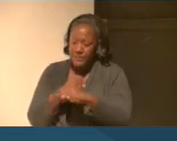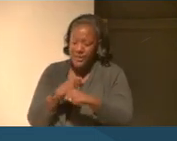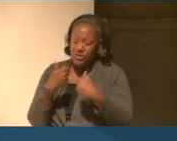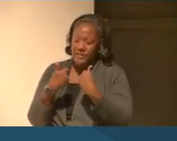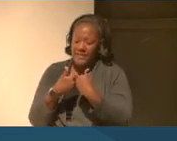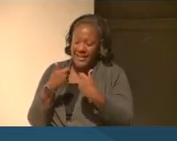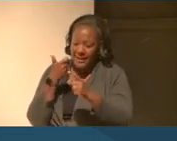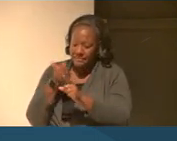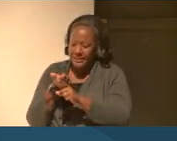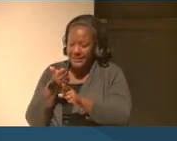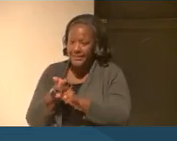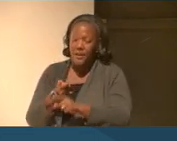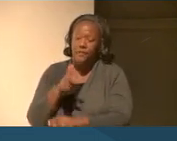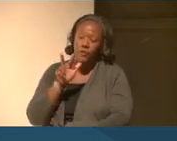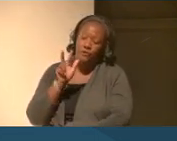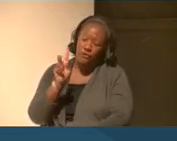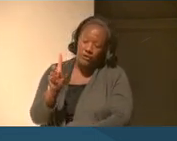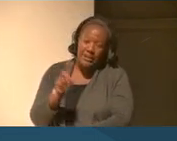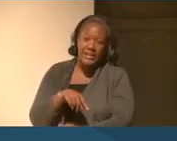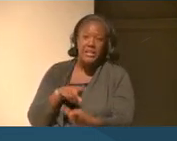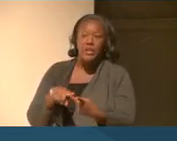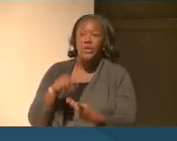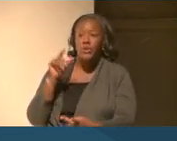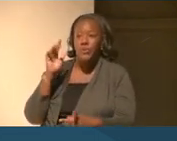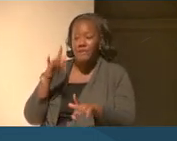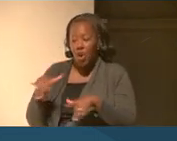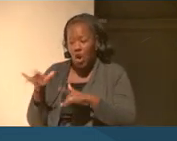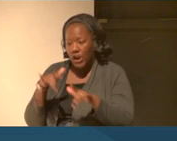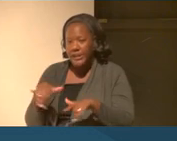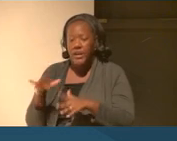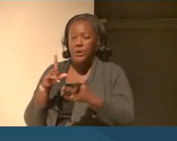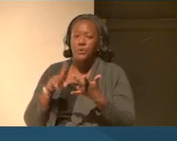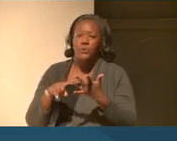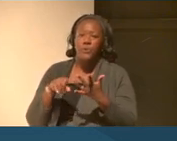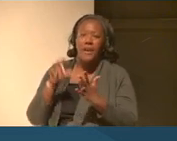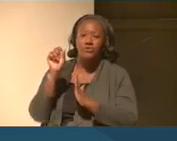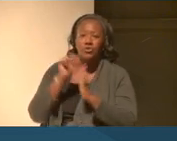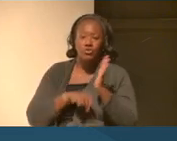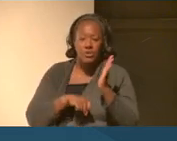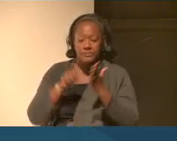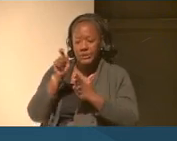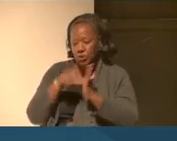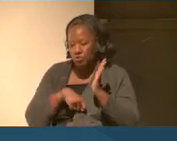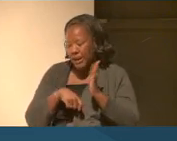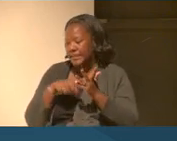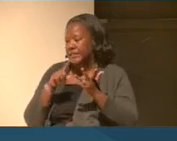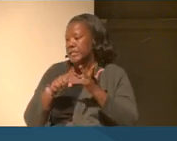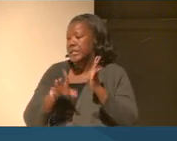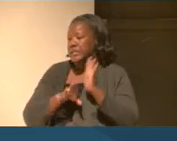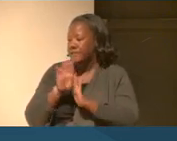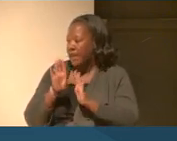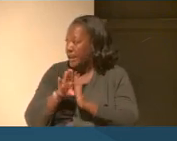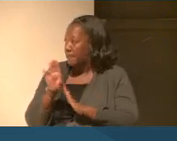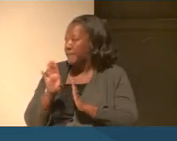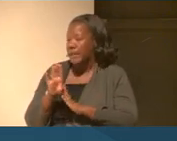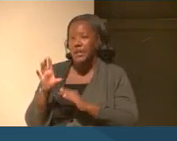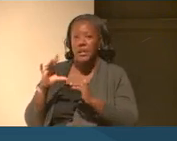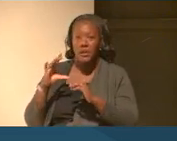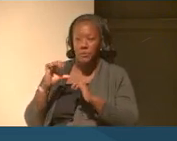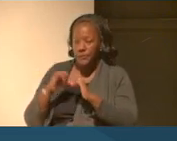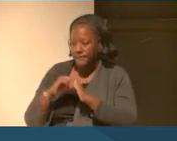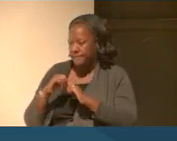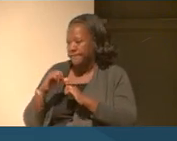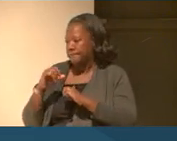you have 3D models, you have audio files that need to be recorded, scripts to write, development, like I mentioned with my friend Drew, and